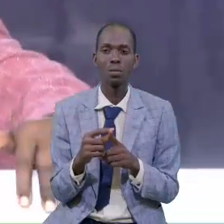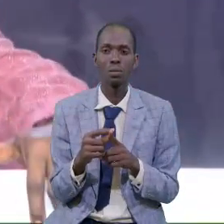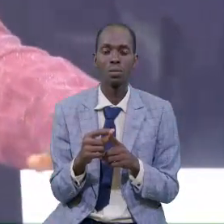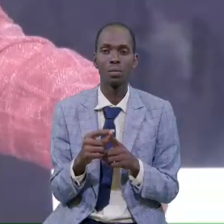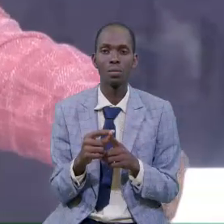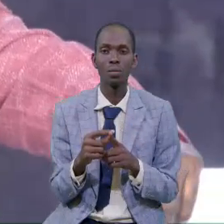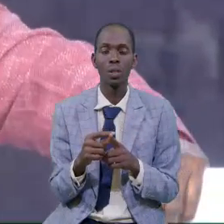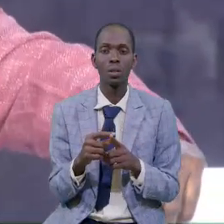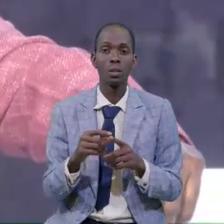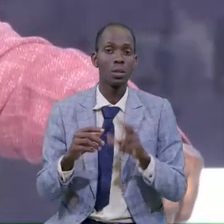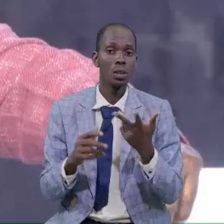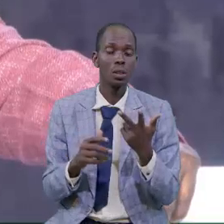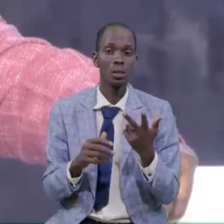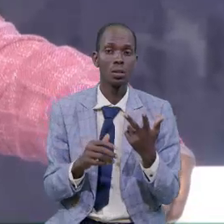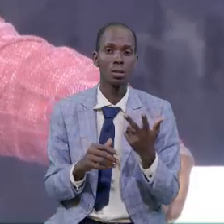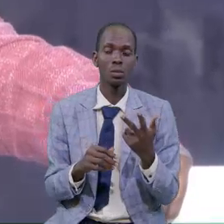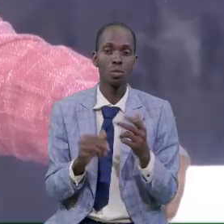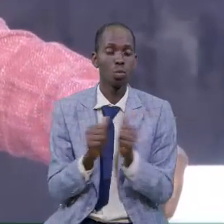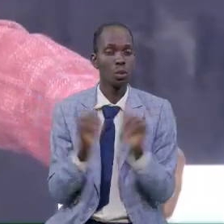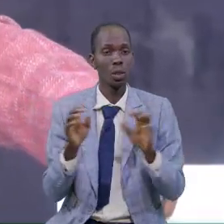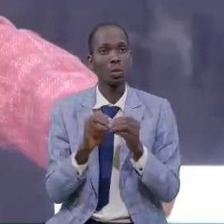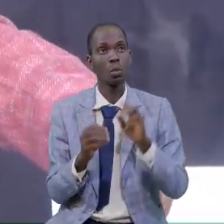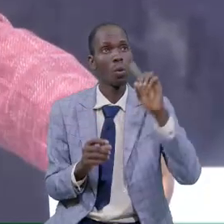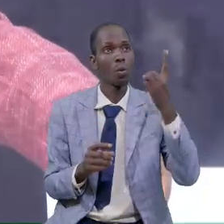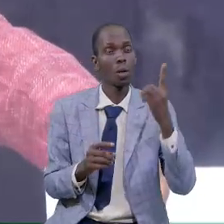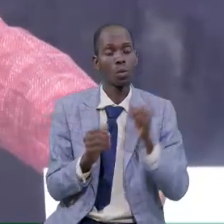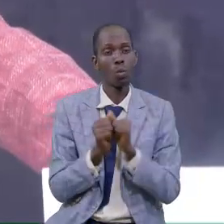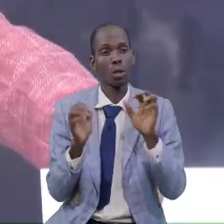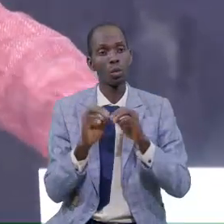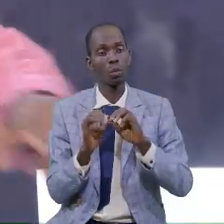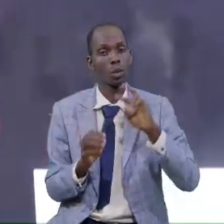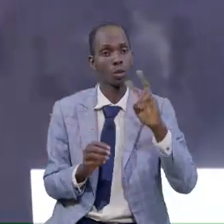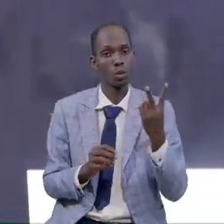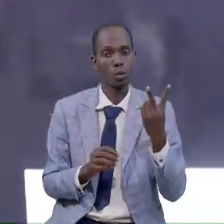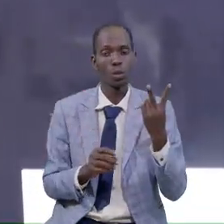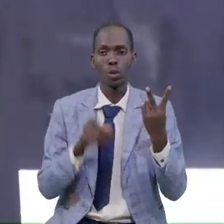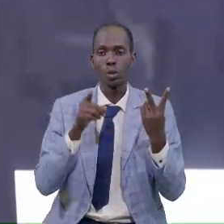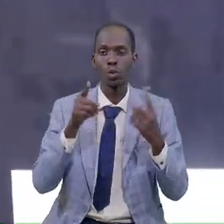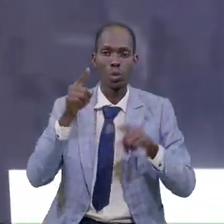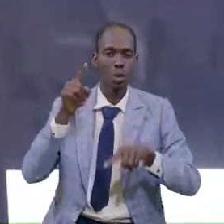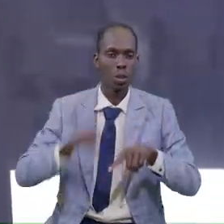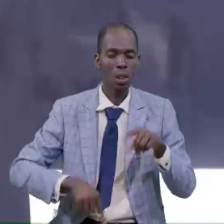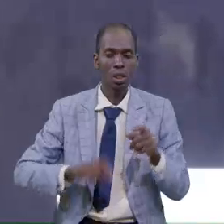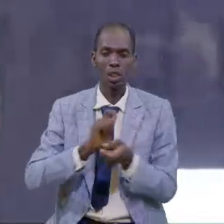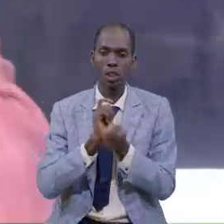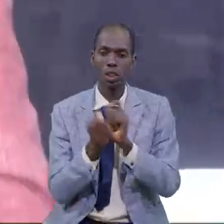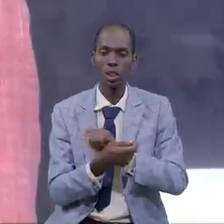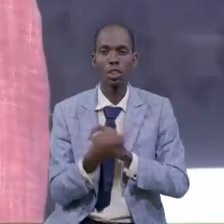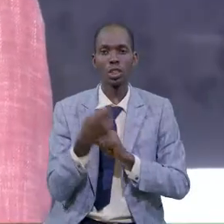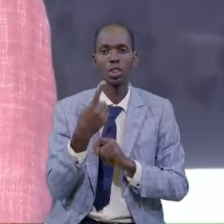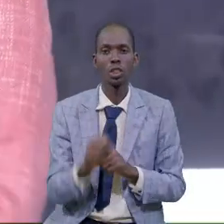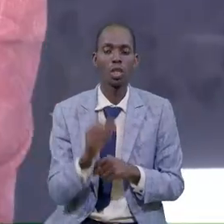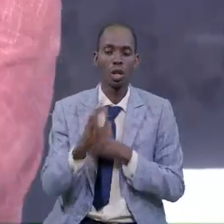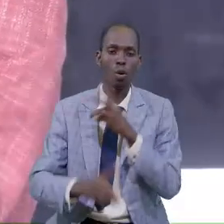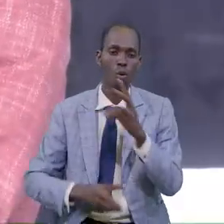without number one and number two, you cannot change the world around